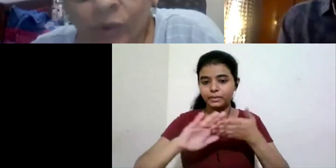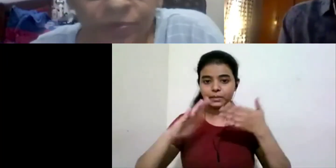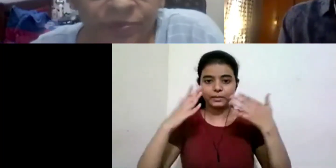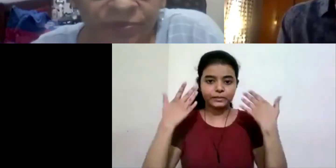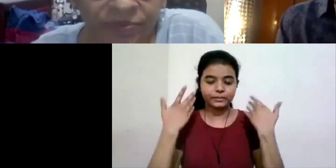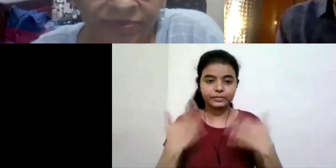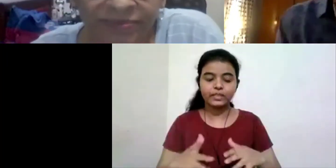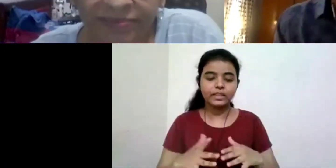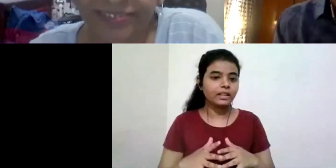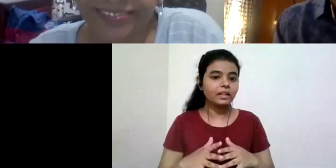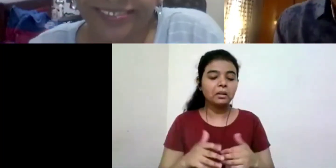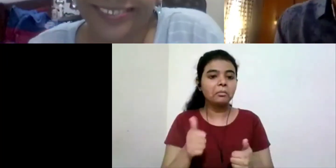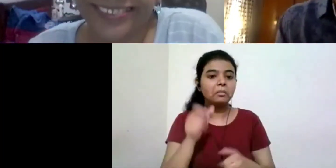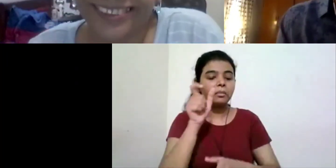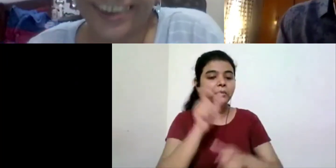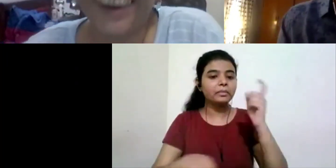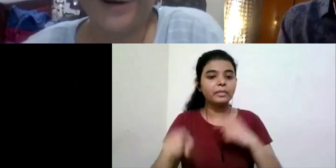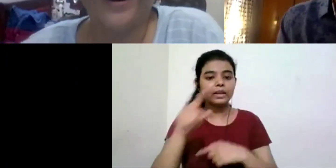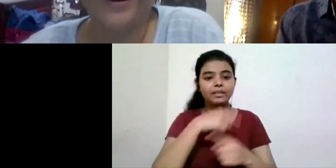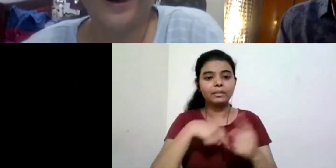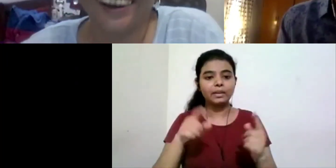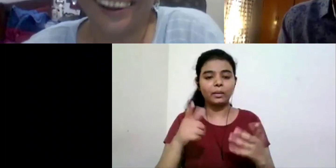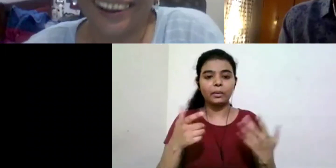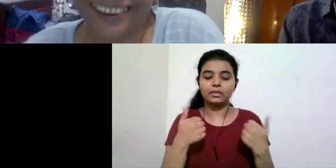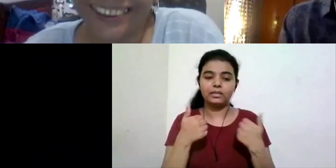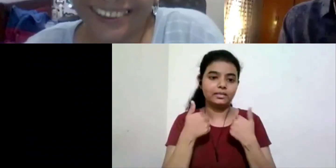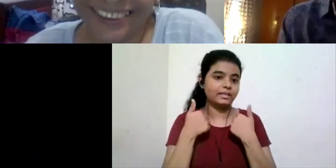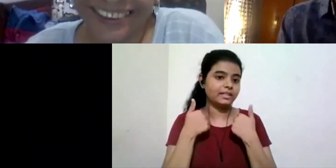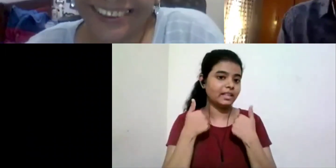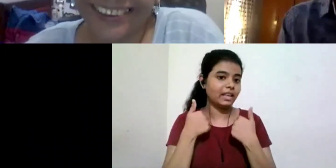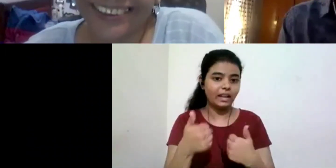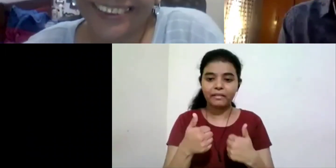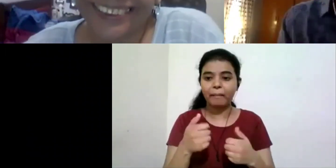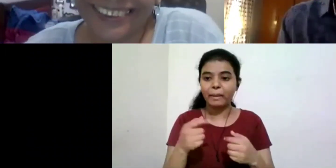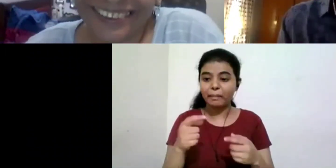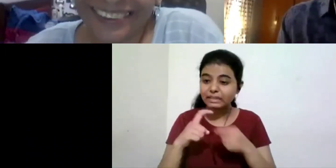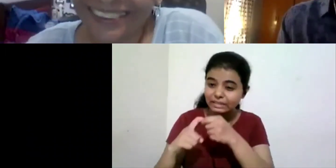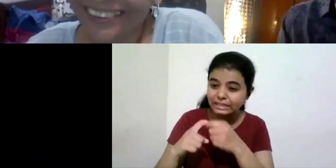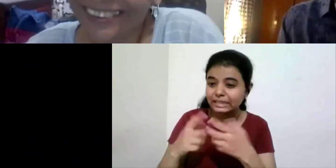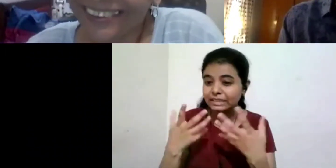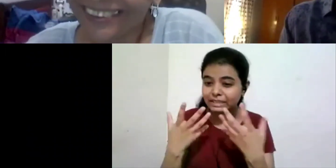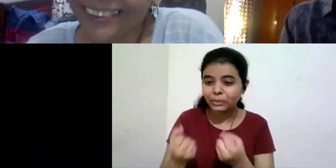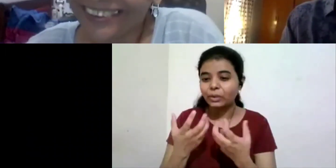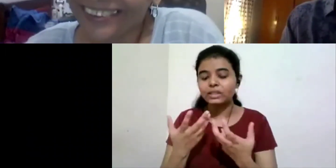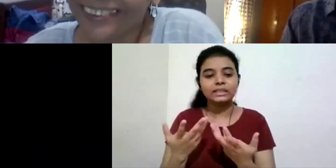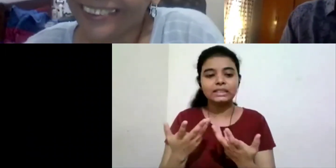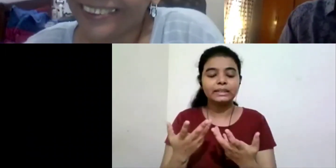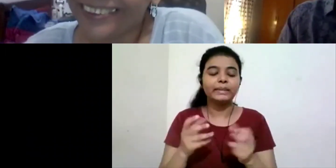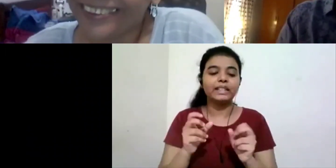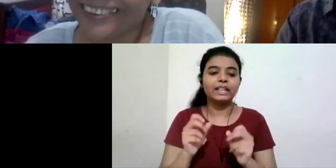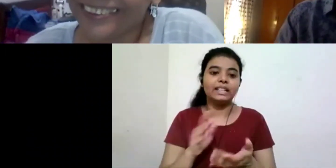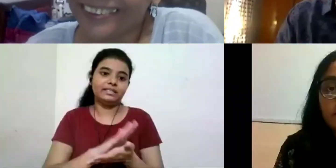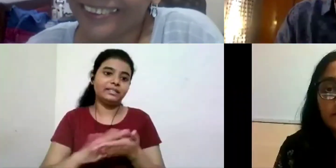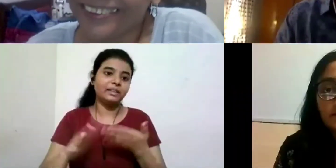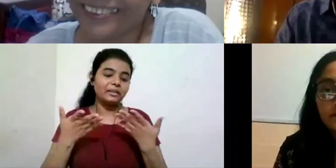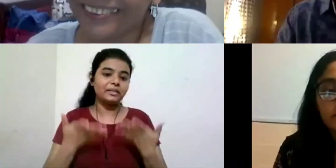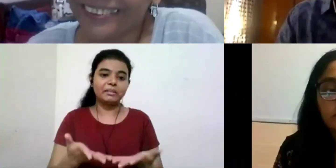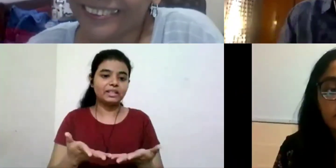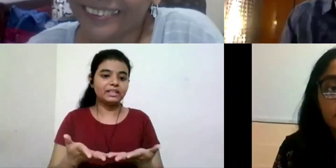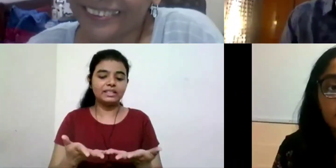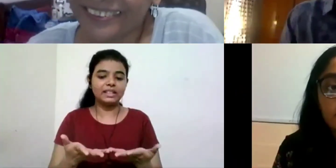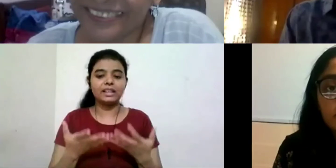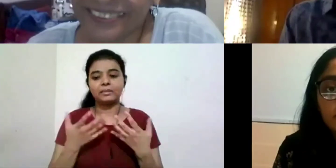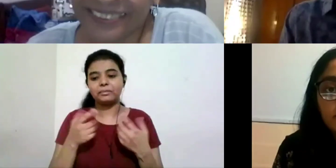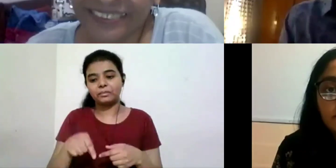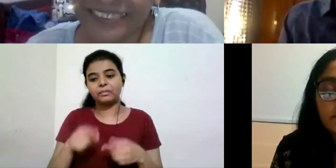quite reluctantly we'll have to end the session. There are a lot of questions, I'm sure, but we have no choice but to